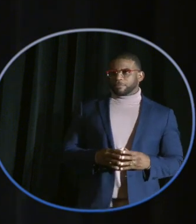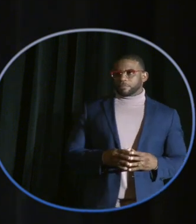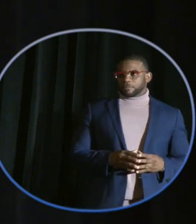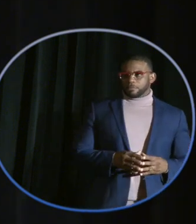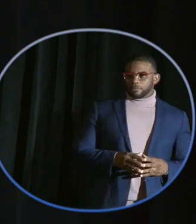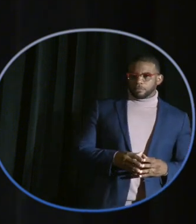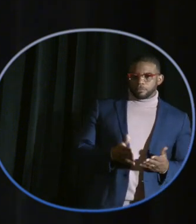Nonetheless, thank you.